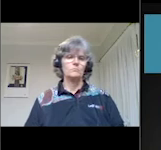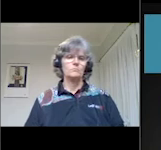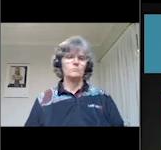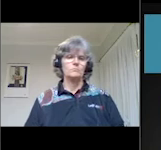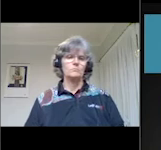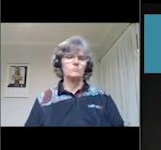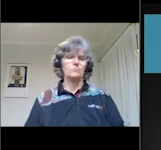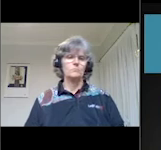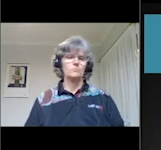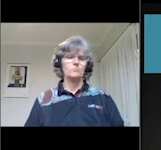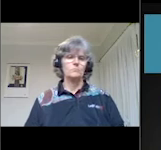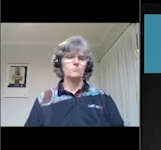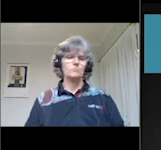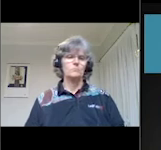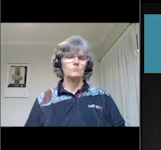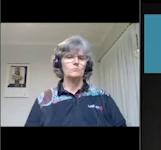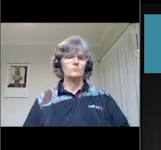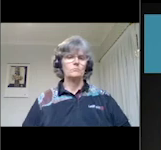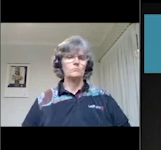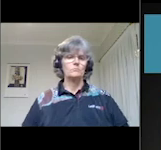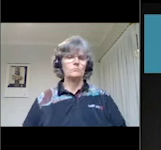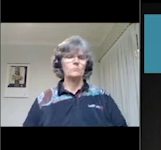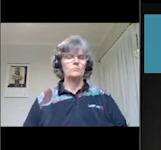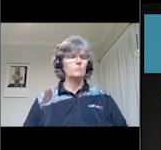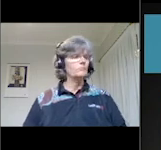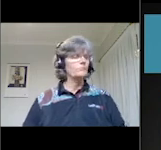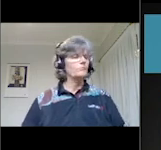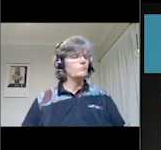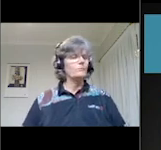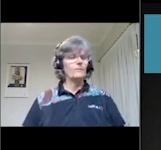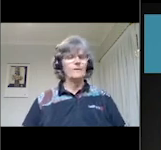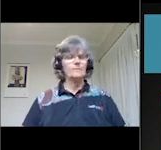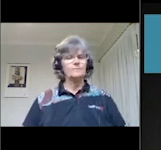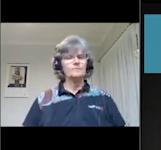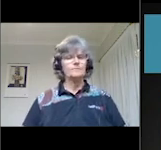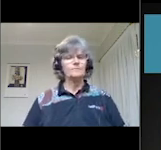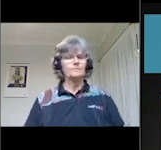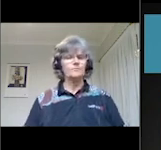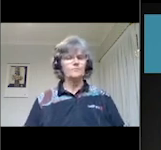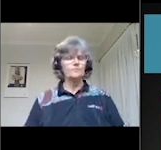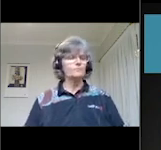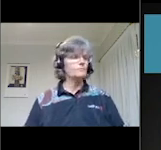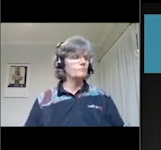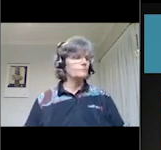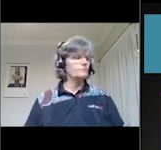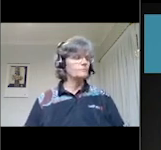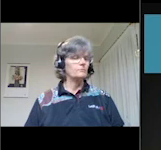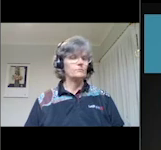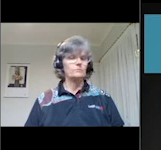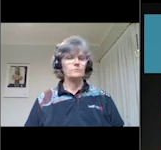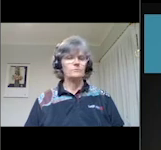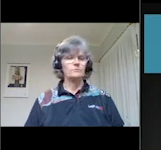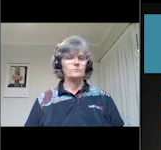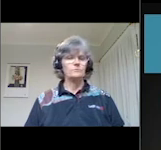if they agree to a final AVO being made, or if the court agrees with you after hearing evidence from you